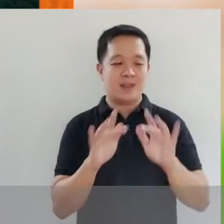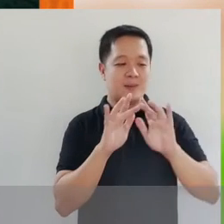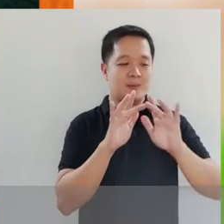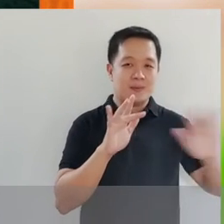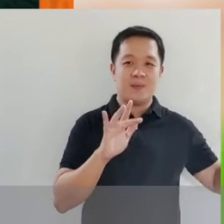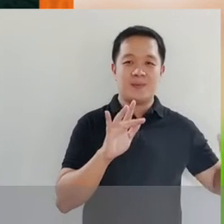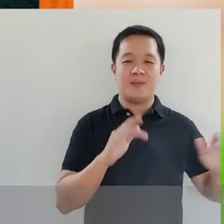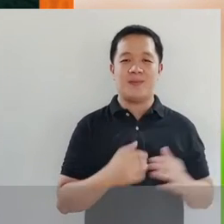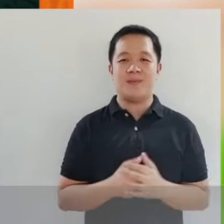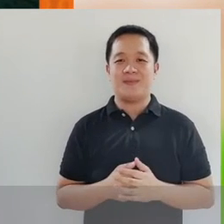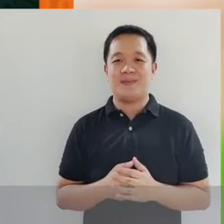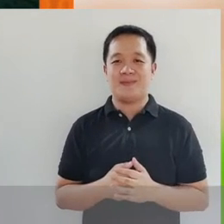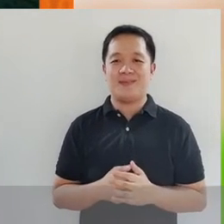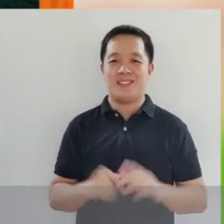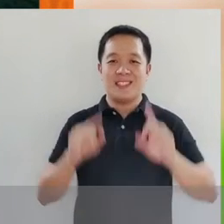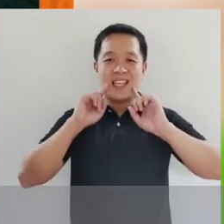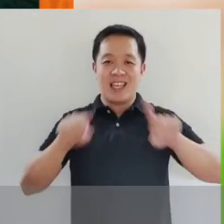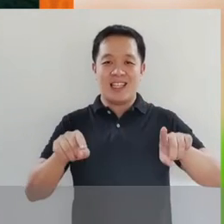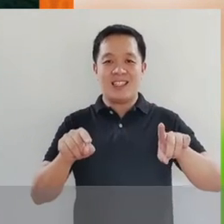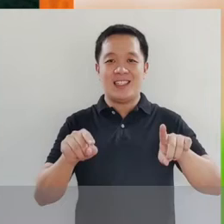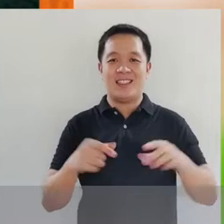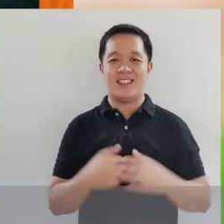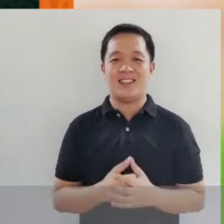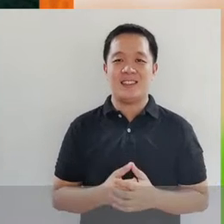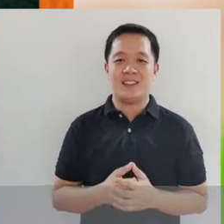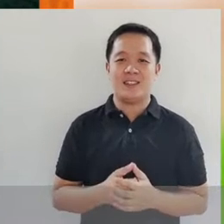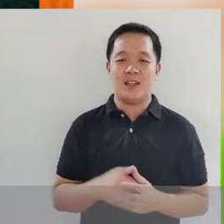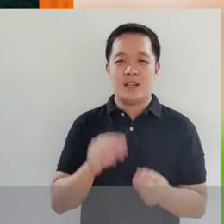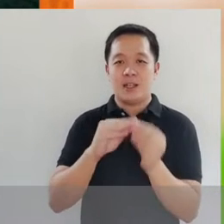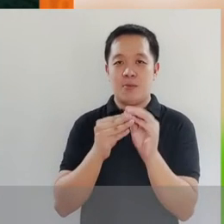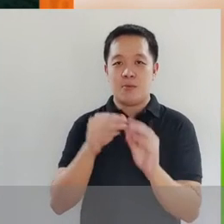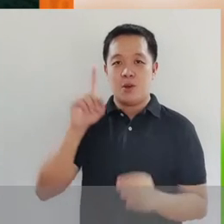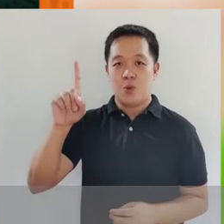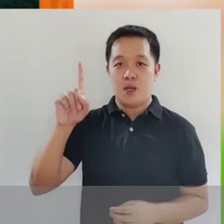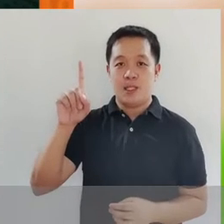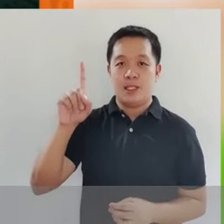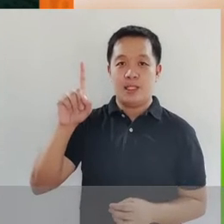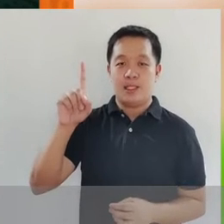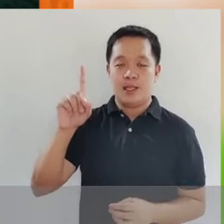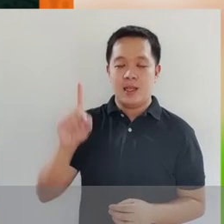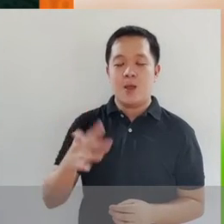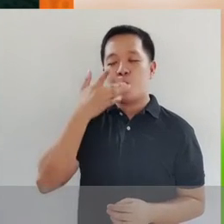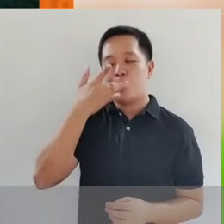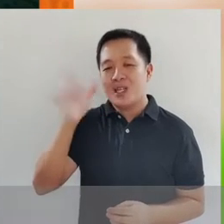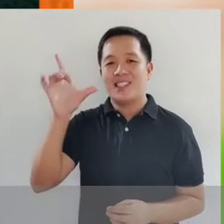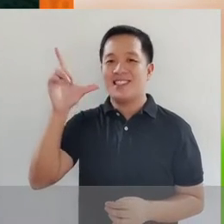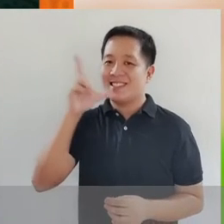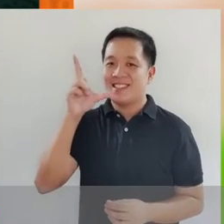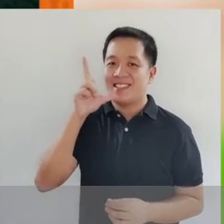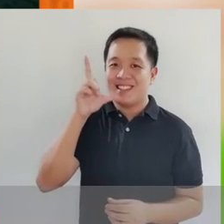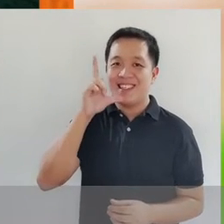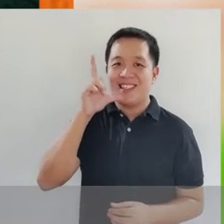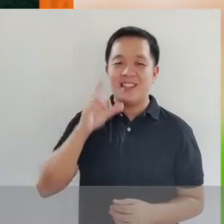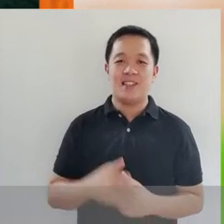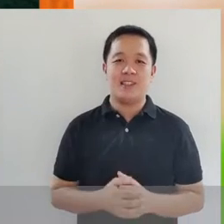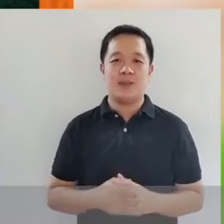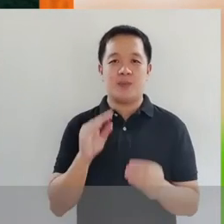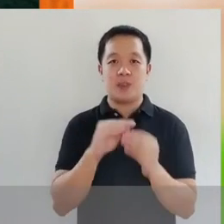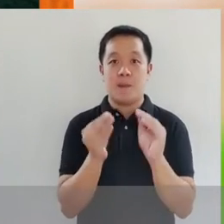blank. Here are the answers. Number one, a delicious